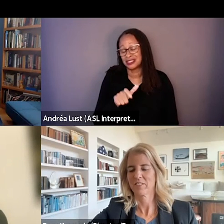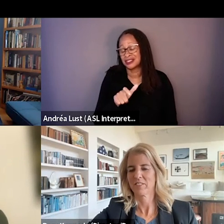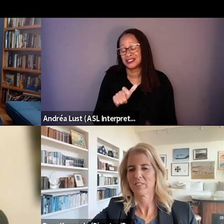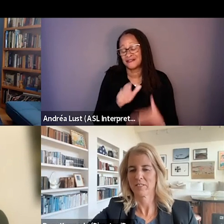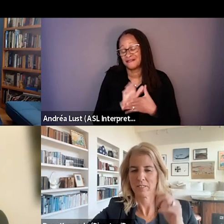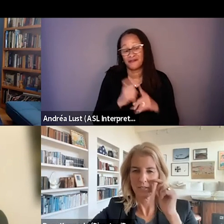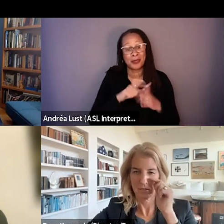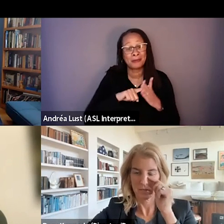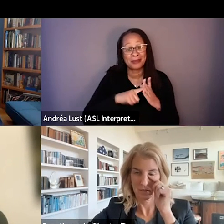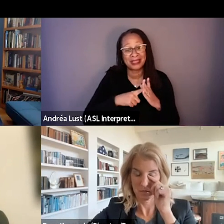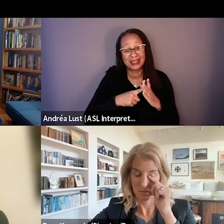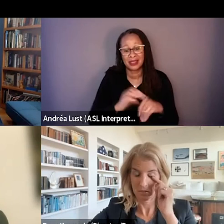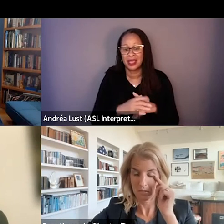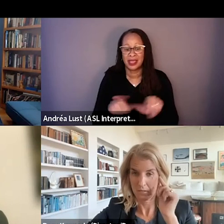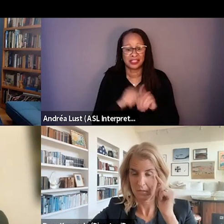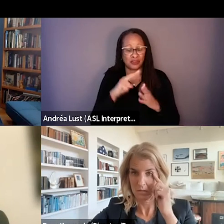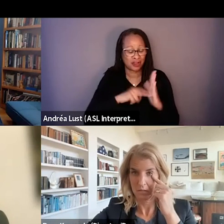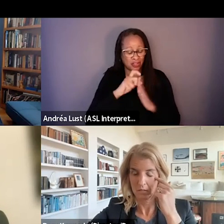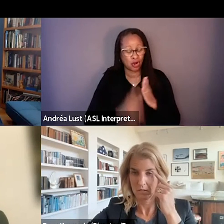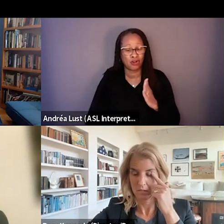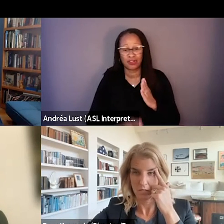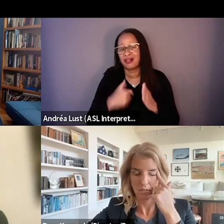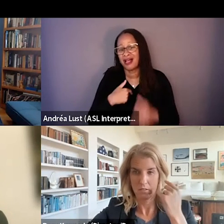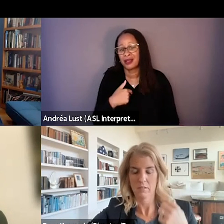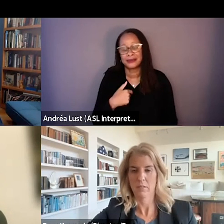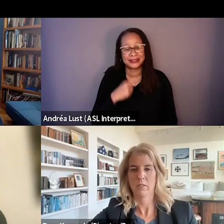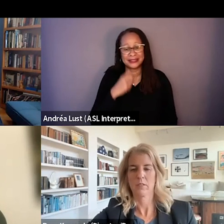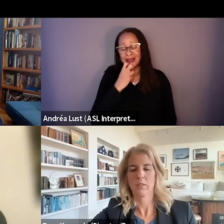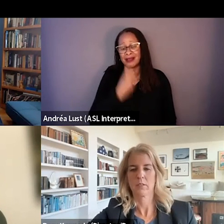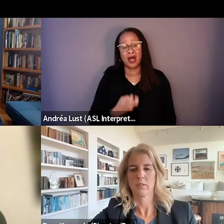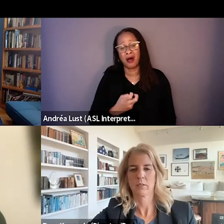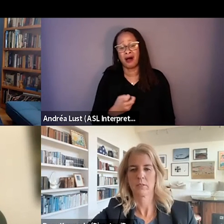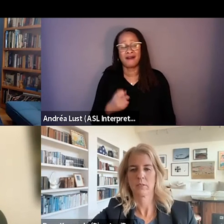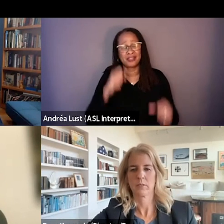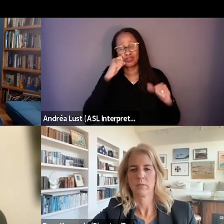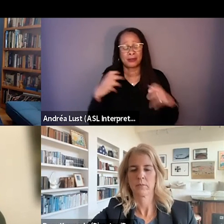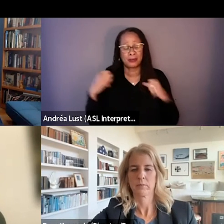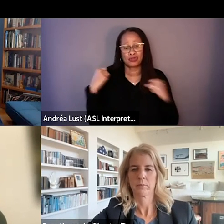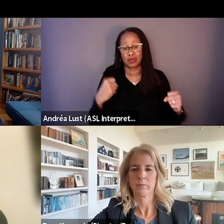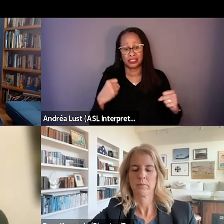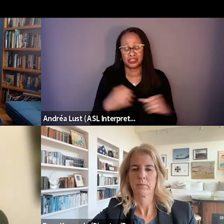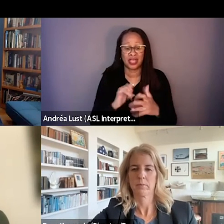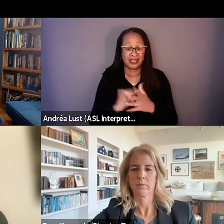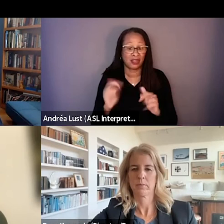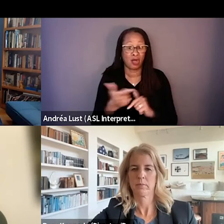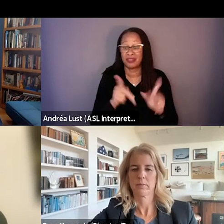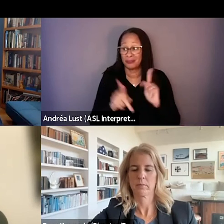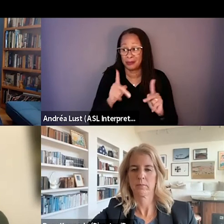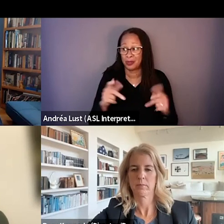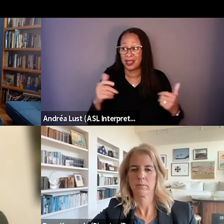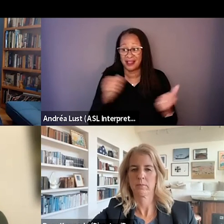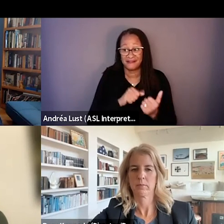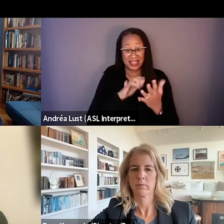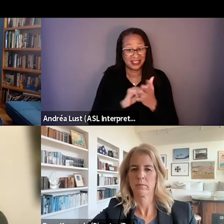the beginning, even just reading the article, I was just in awe of the incredible courage that all of these people had to face